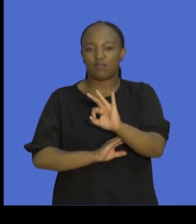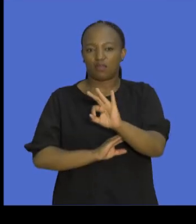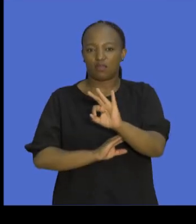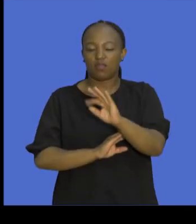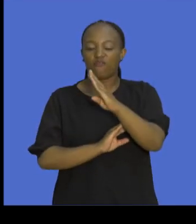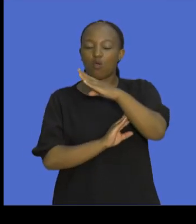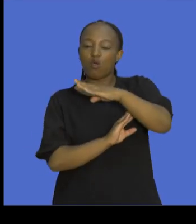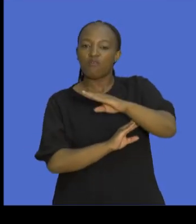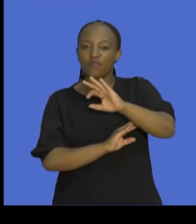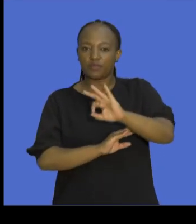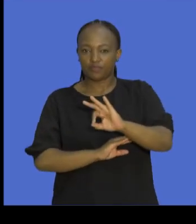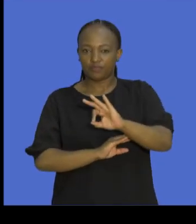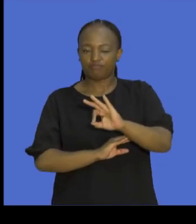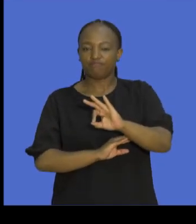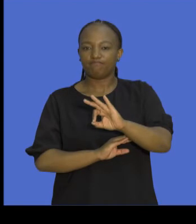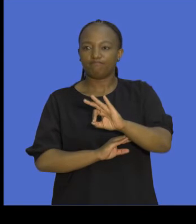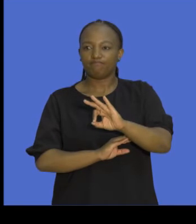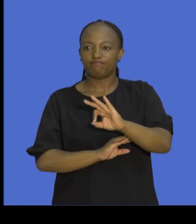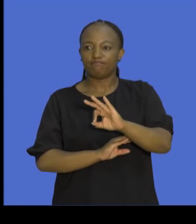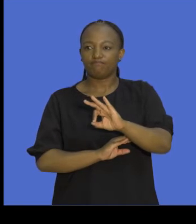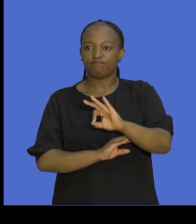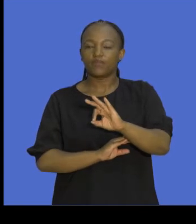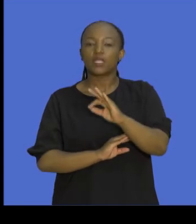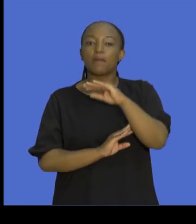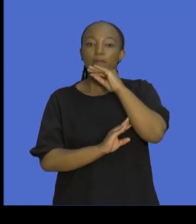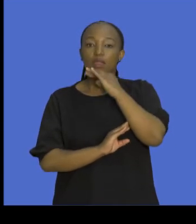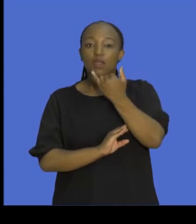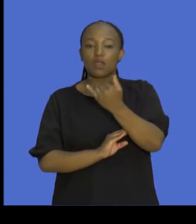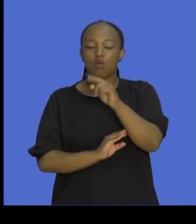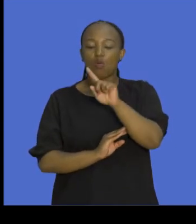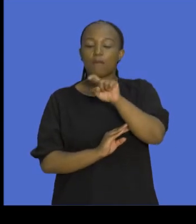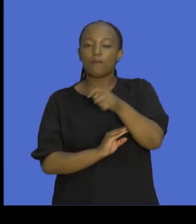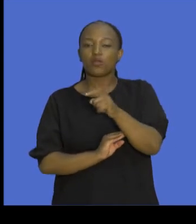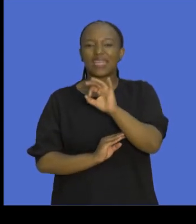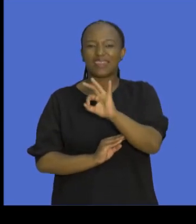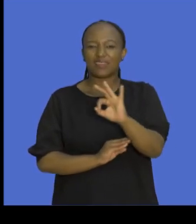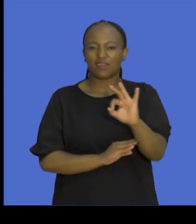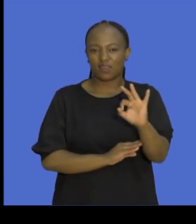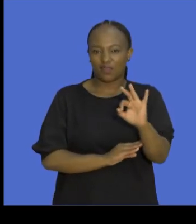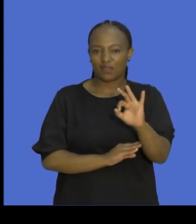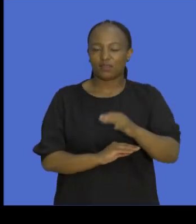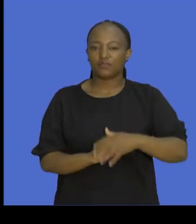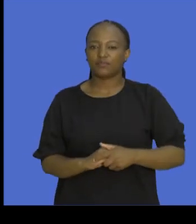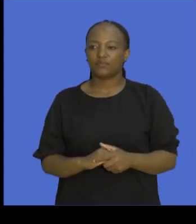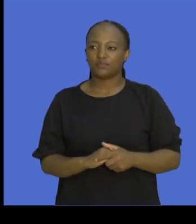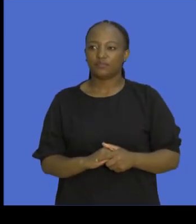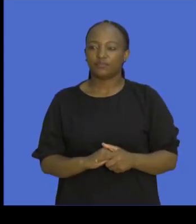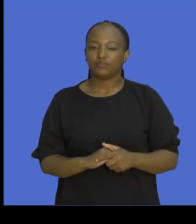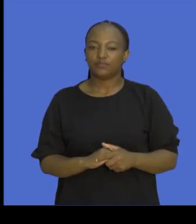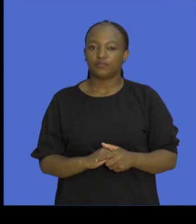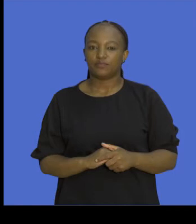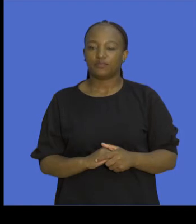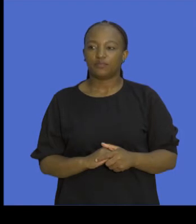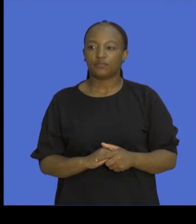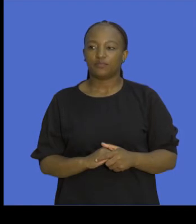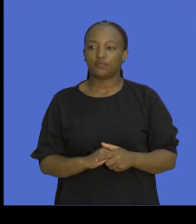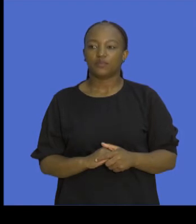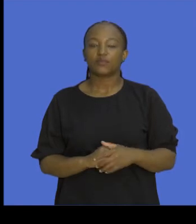is, if we change that to a decimal fraction, it gives us 1.33, okay? So this is going to be